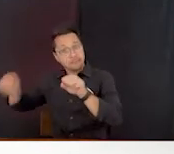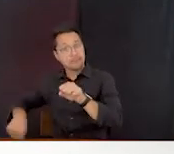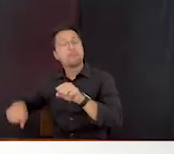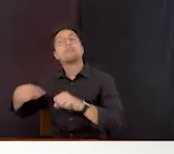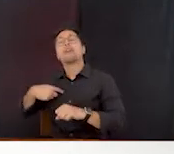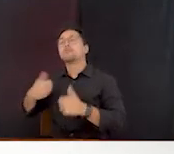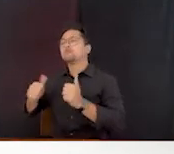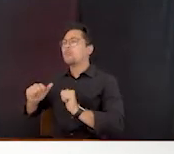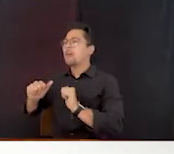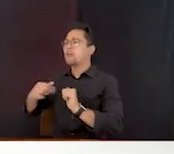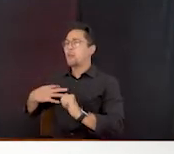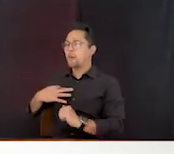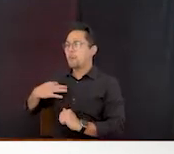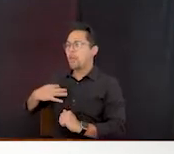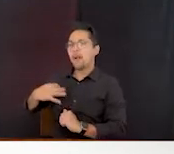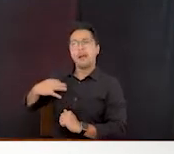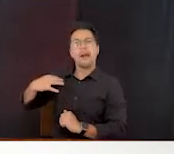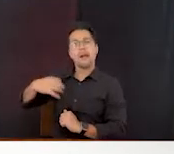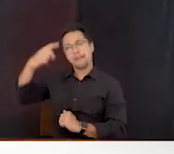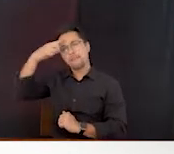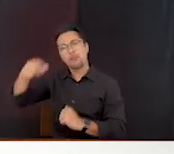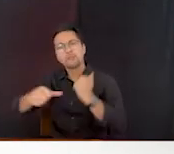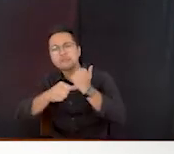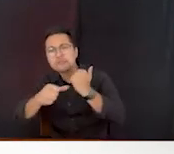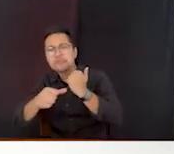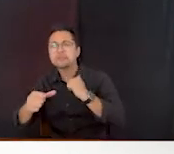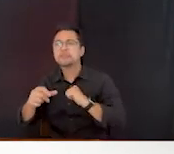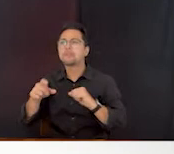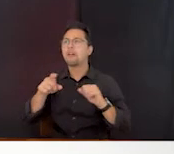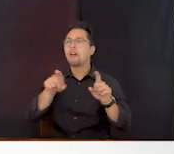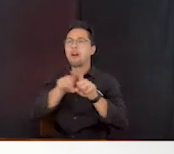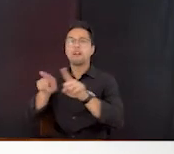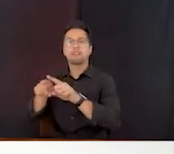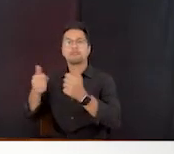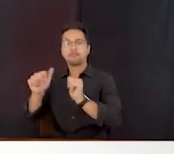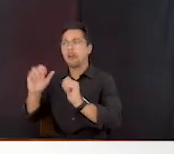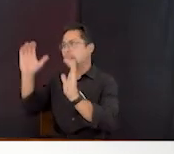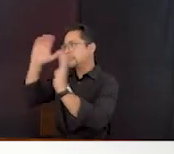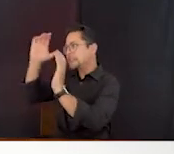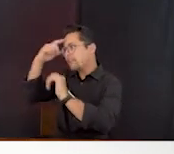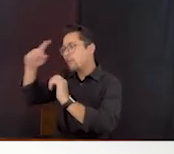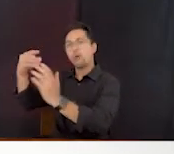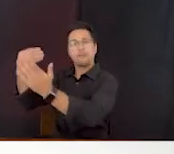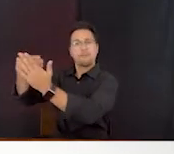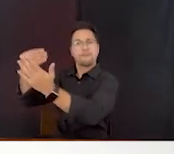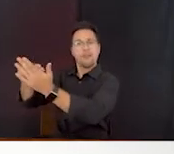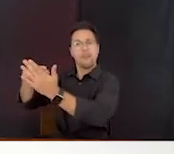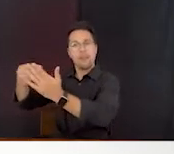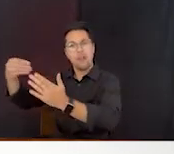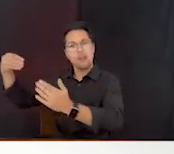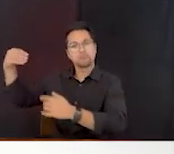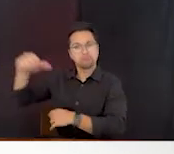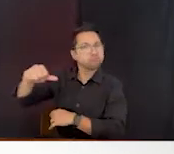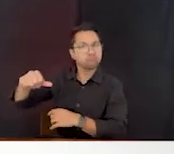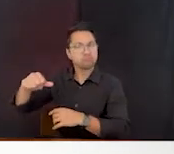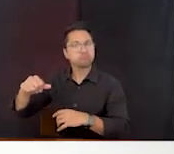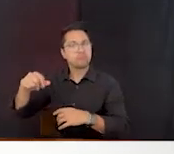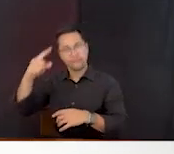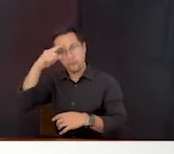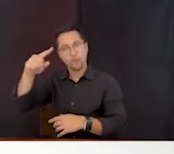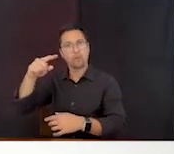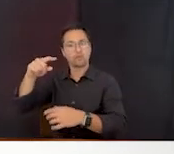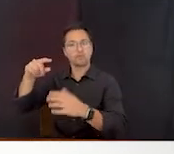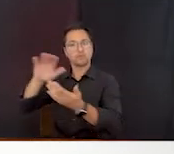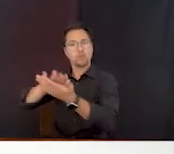applying for assistantships and finding funding. And I could say I was able to accomplish both of those things last year. So that was my